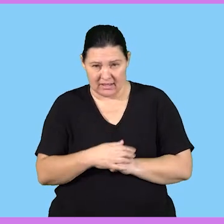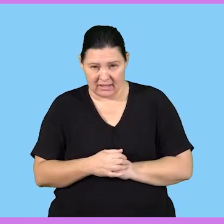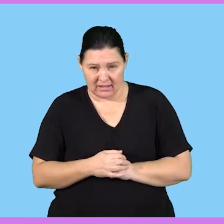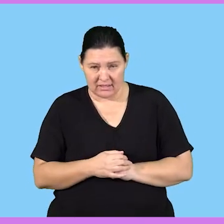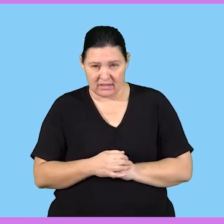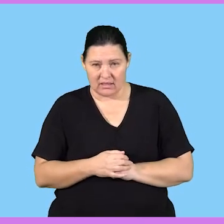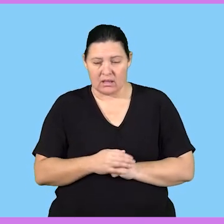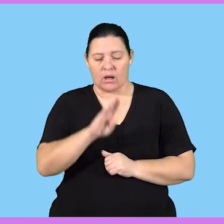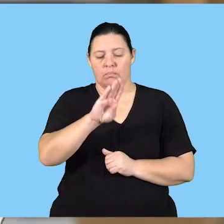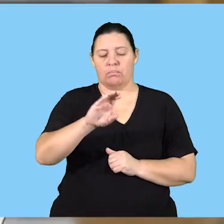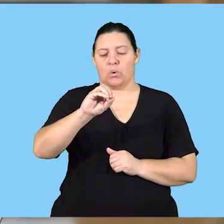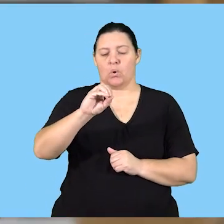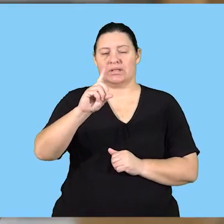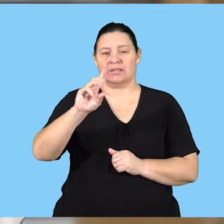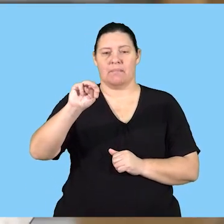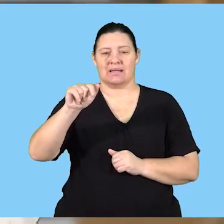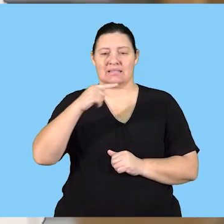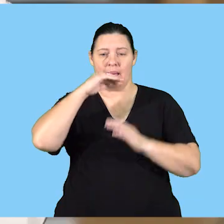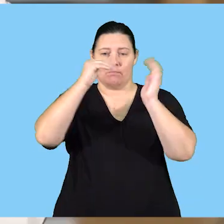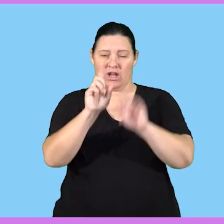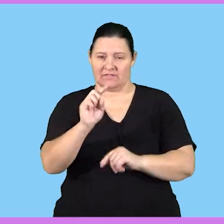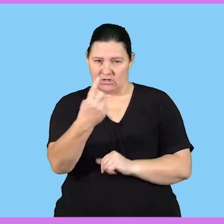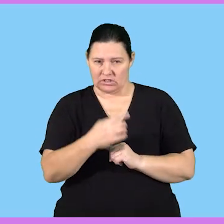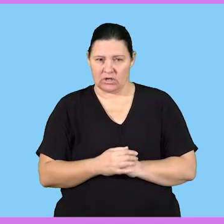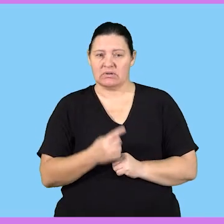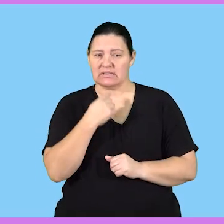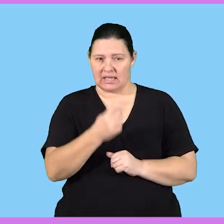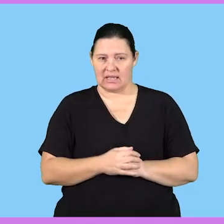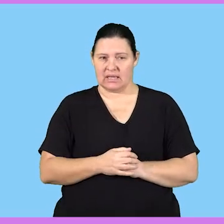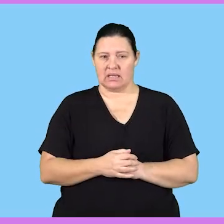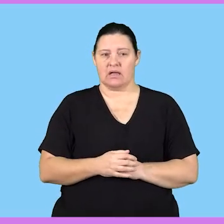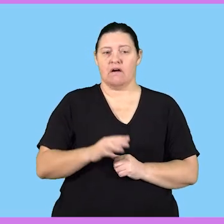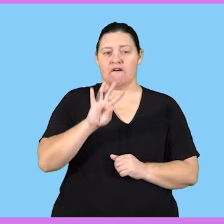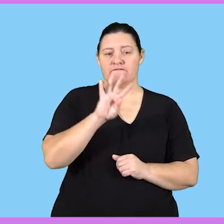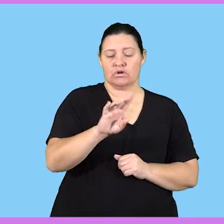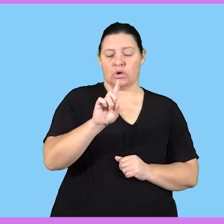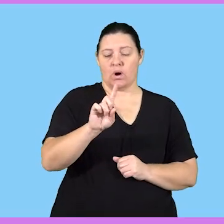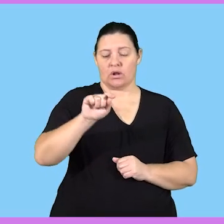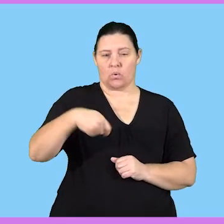simplify this, and remember, Botman says bracket first, you now should have an answer of